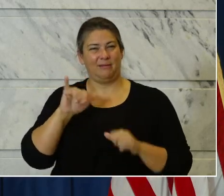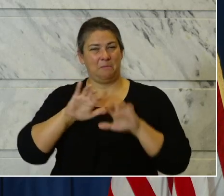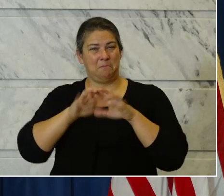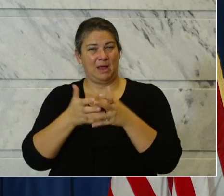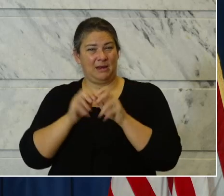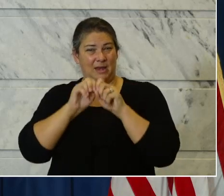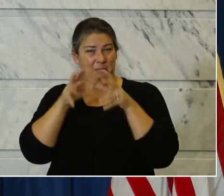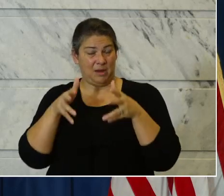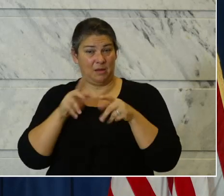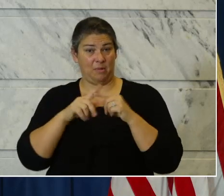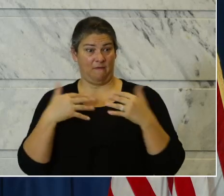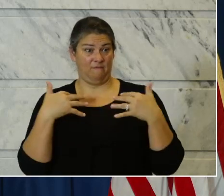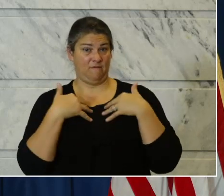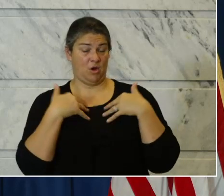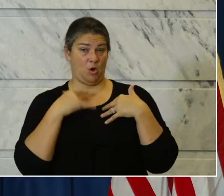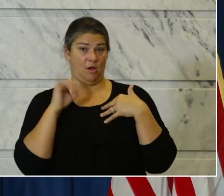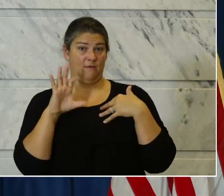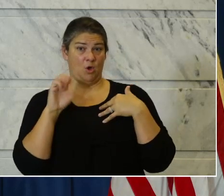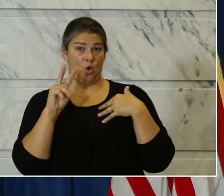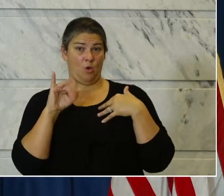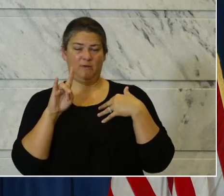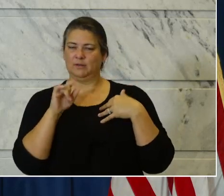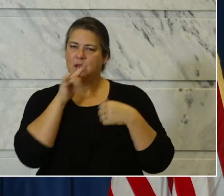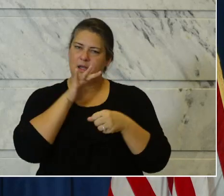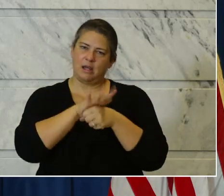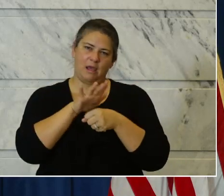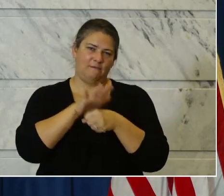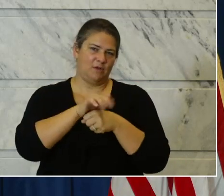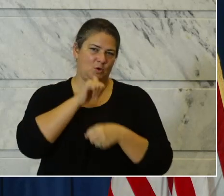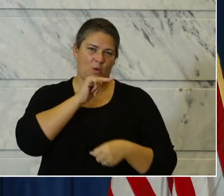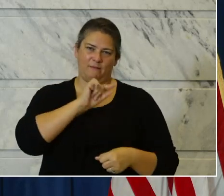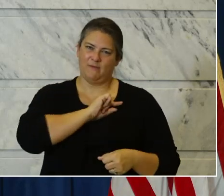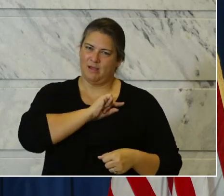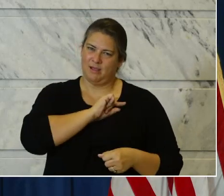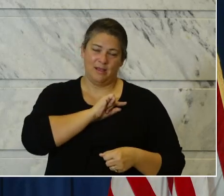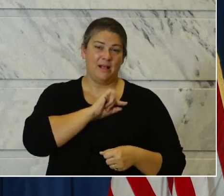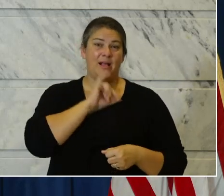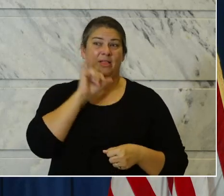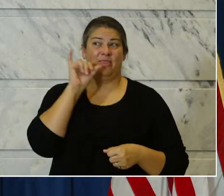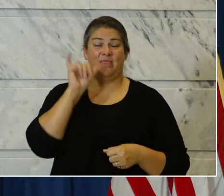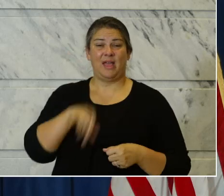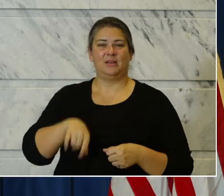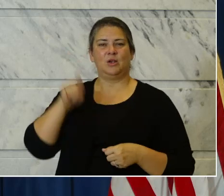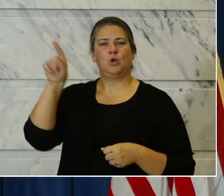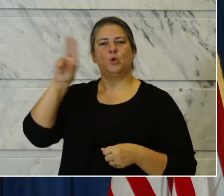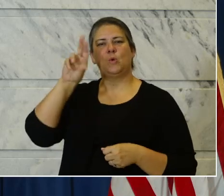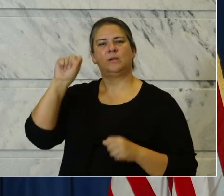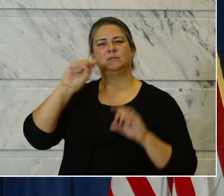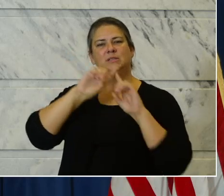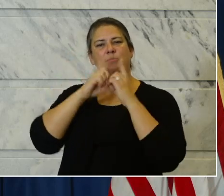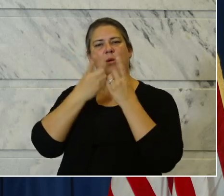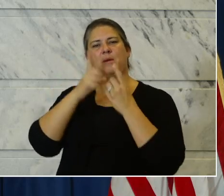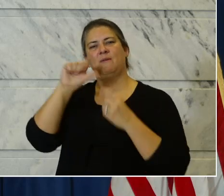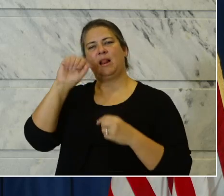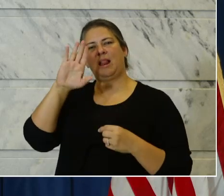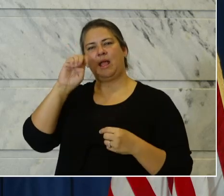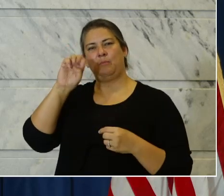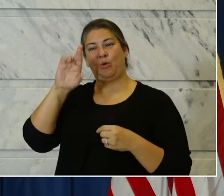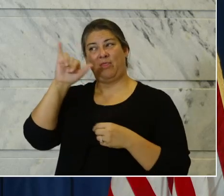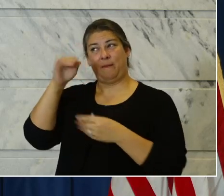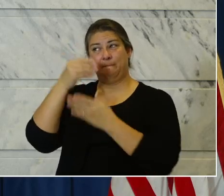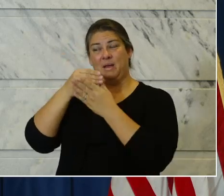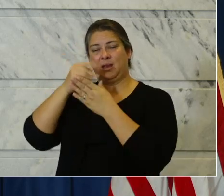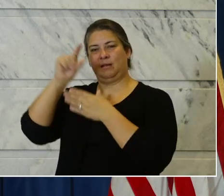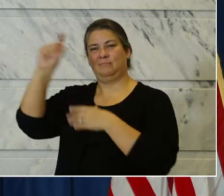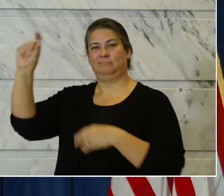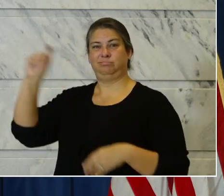getting COVID is not enough to qualify. That is specifically given to us from the U.S. Department of Labor. If